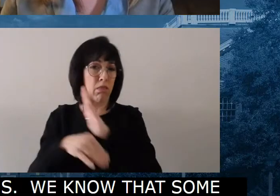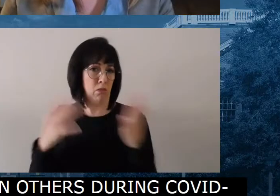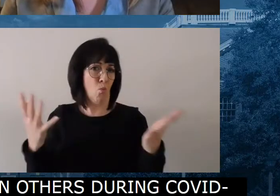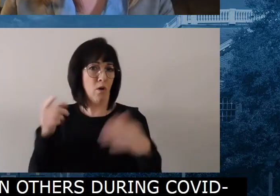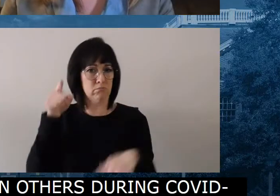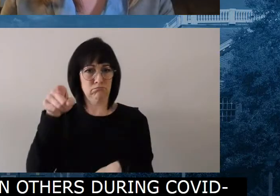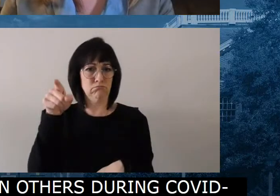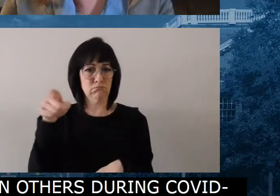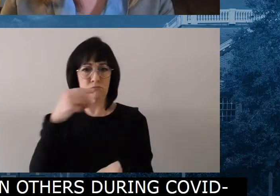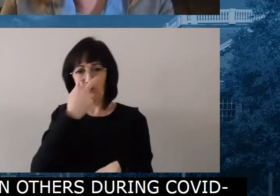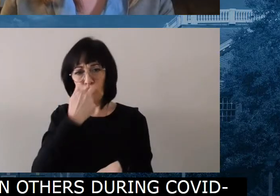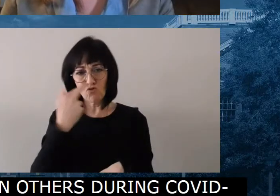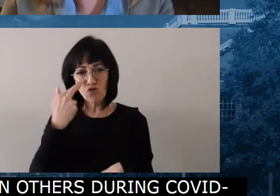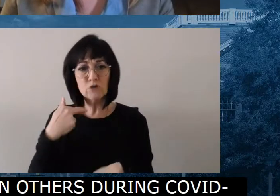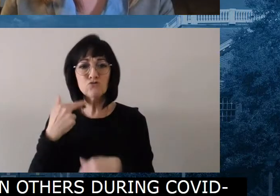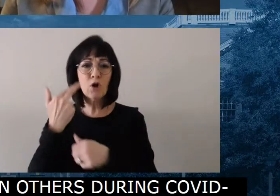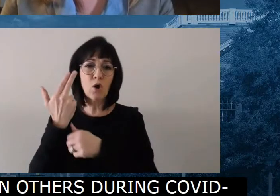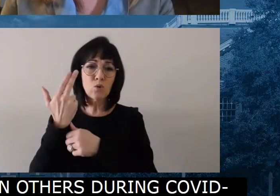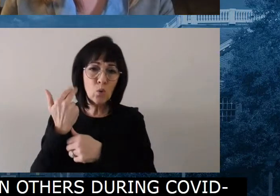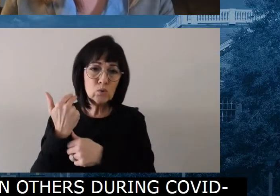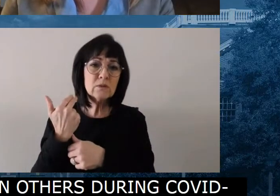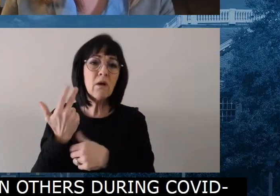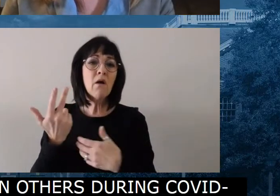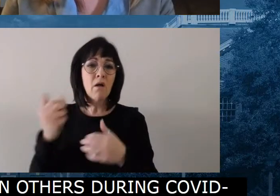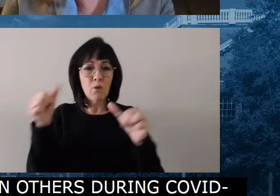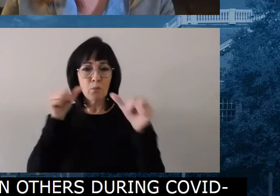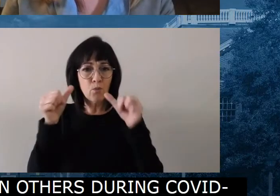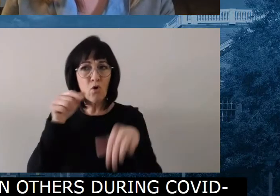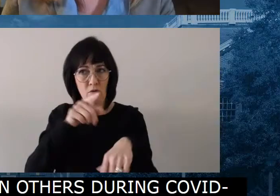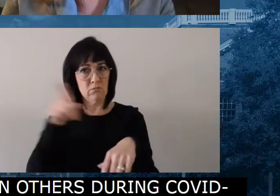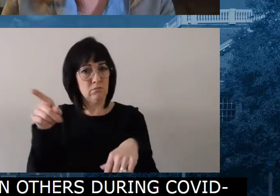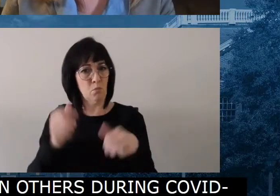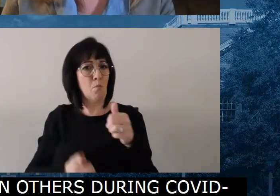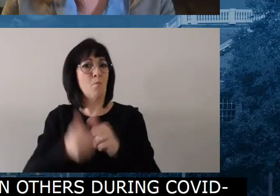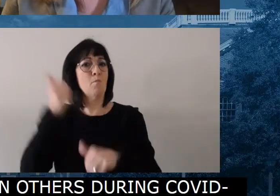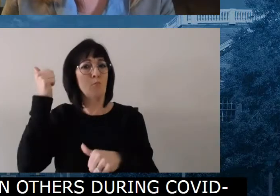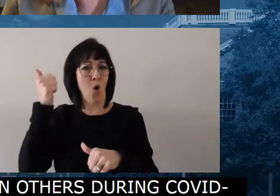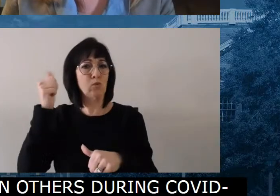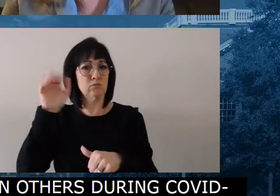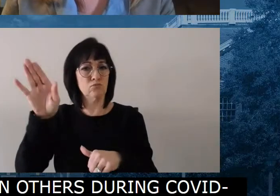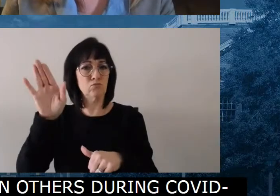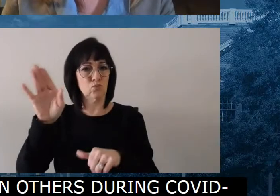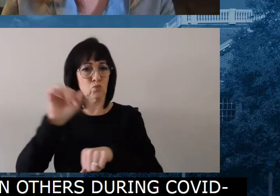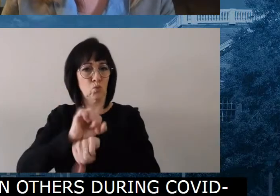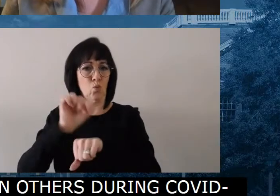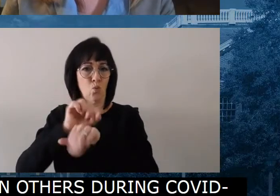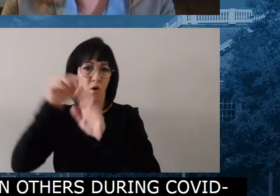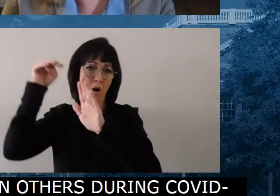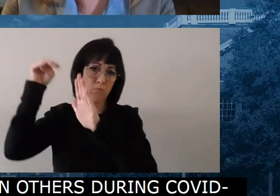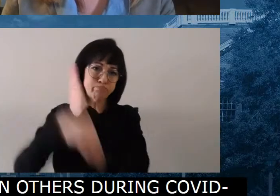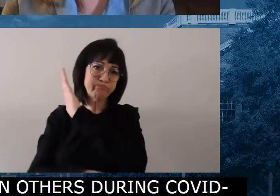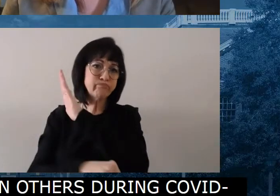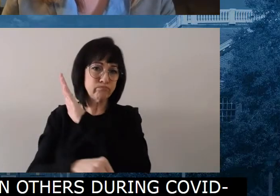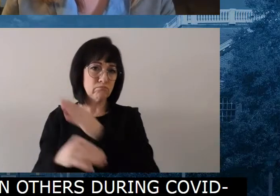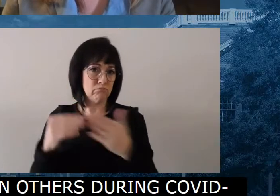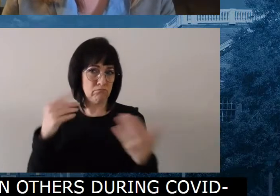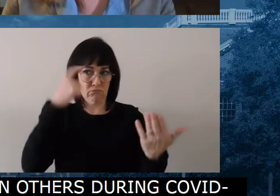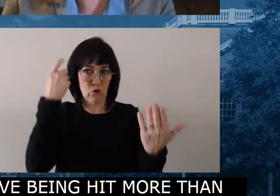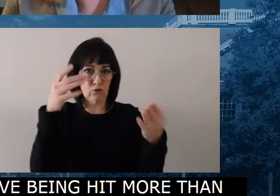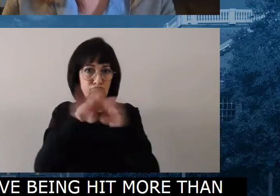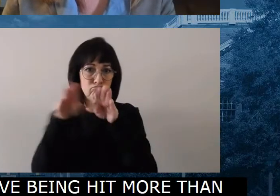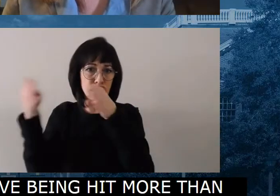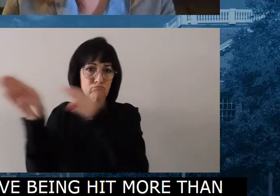lines serving food to folks who are able to come in under the capacity restrictions that we have.